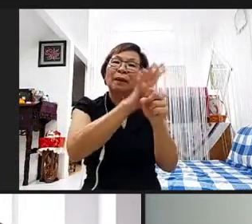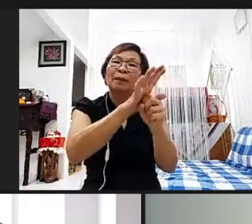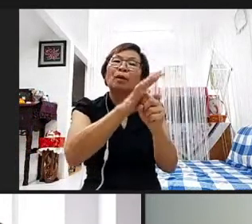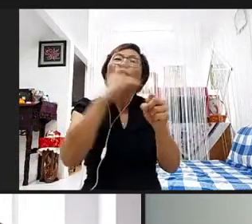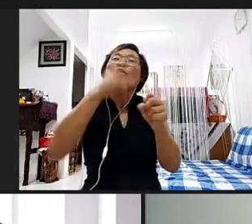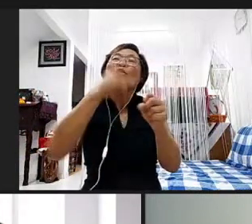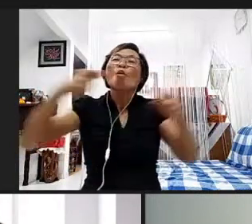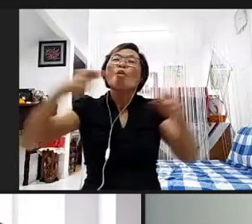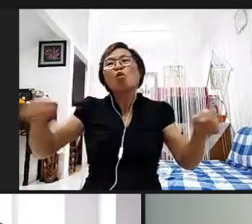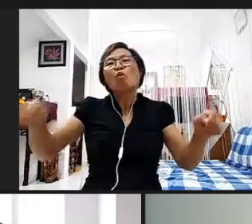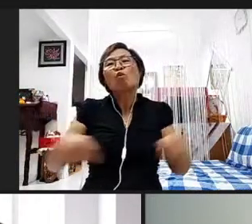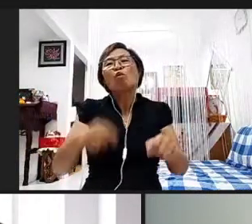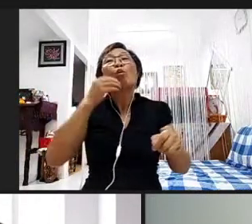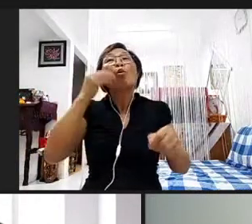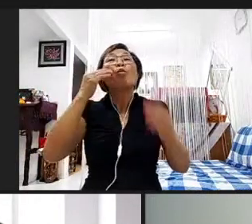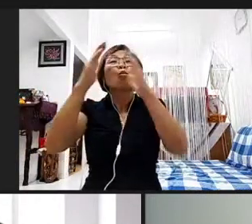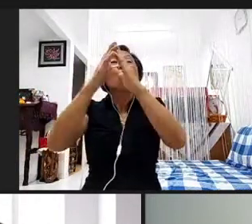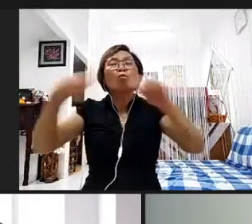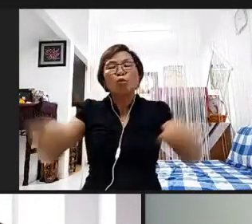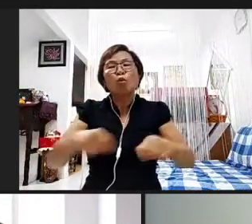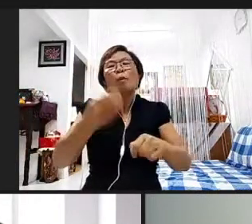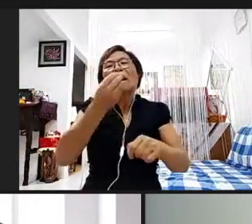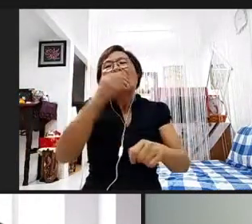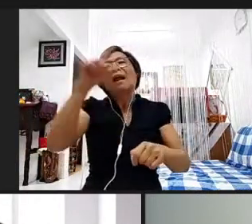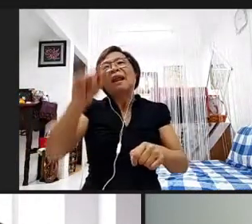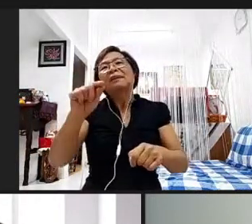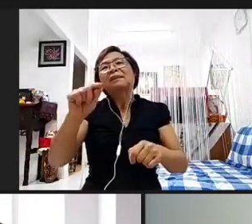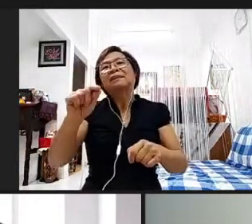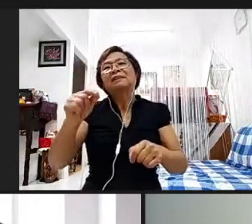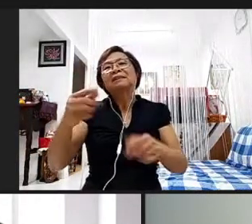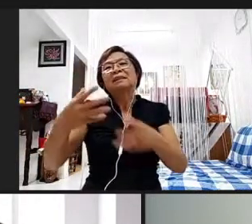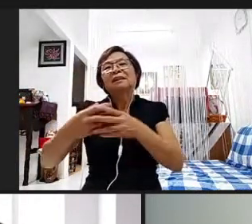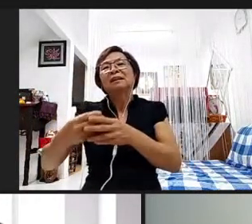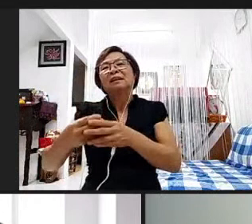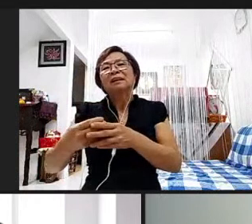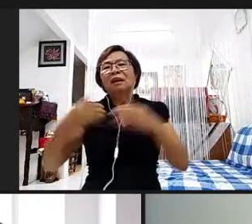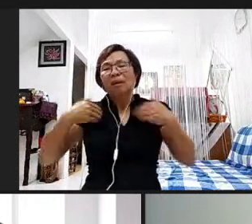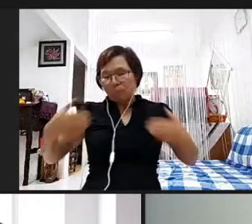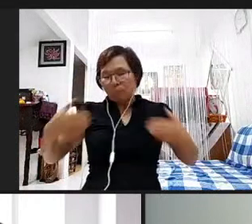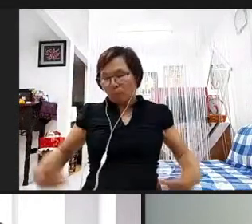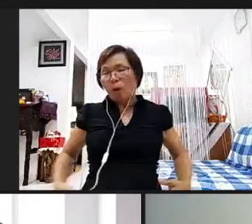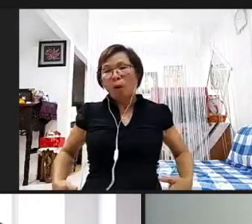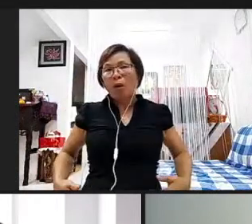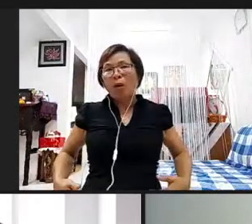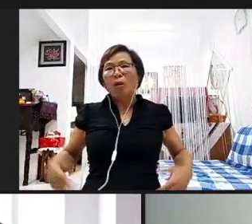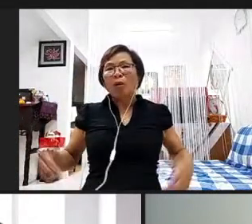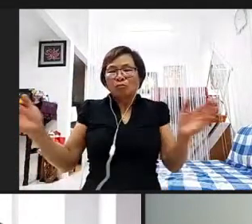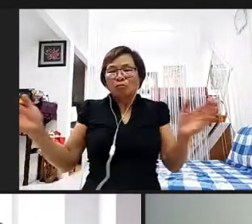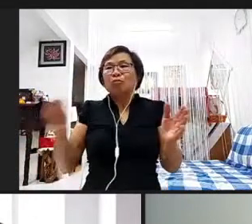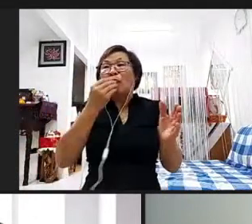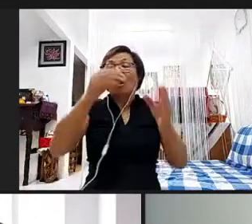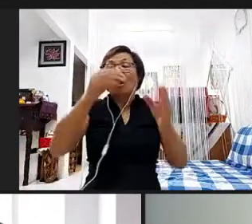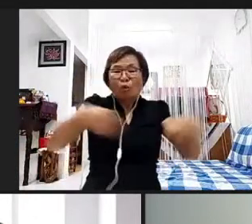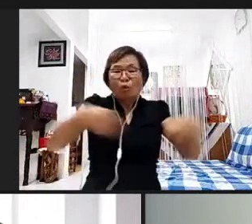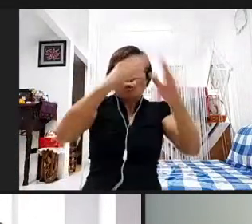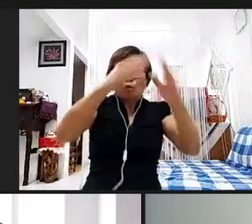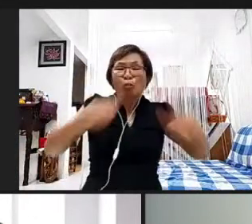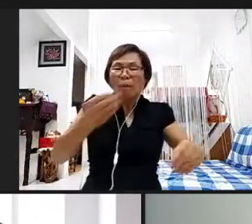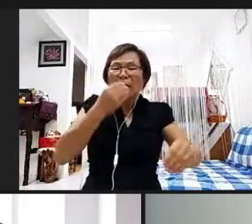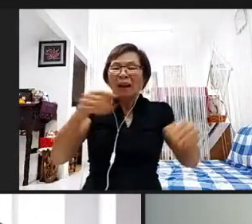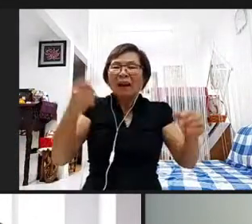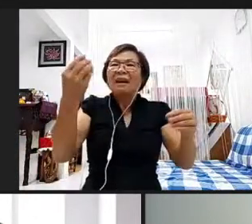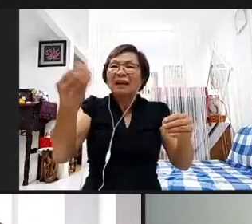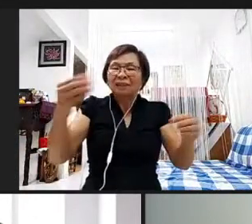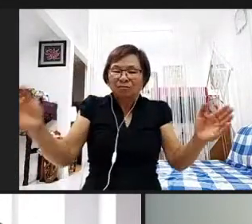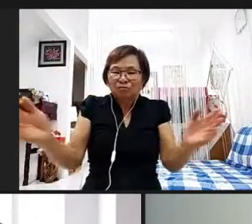cook at home, you eat less outside, you see your body weight has actually come down. Yeah, so you got to